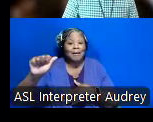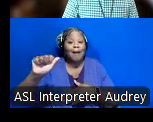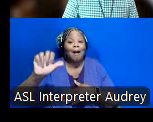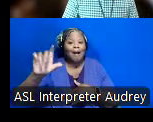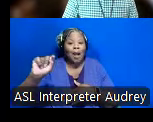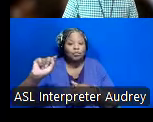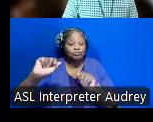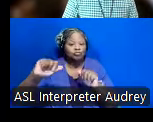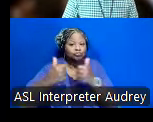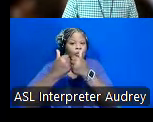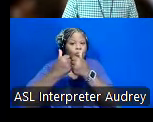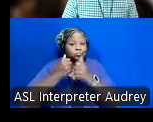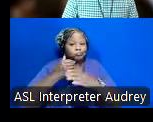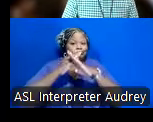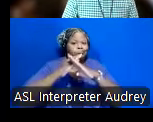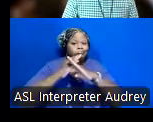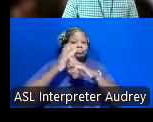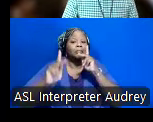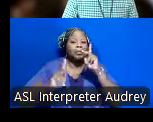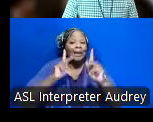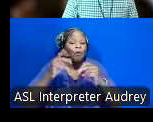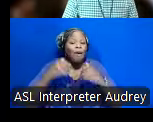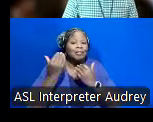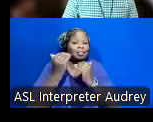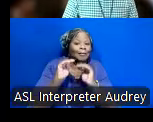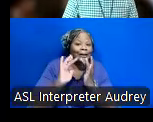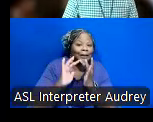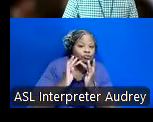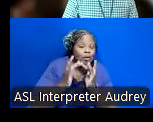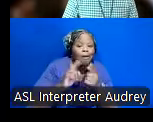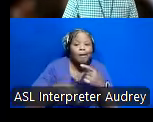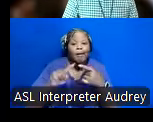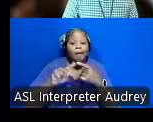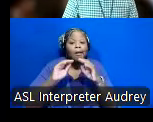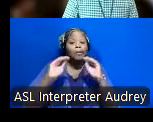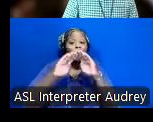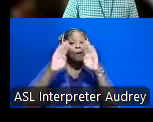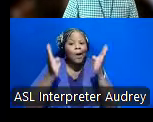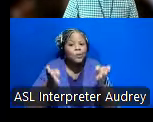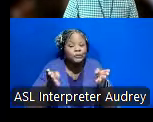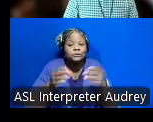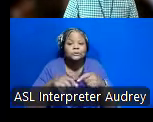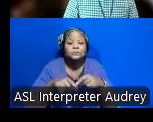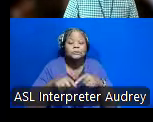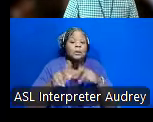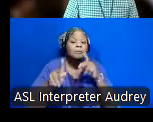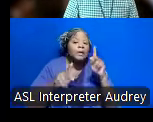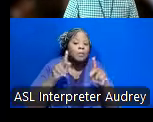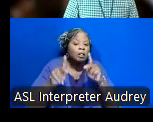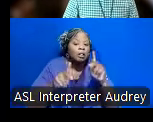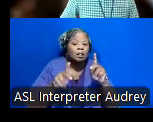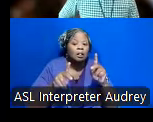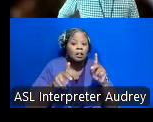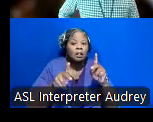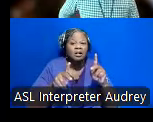lot of challenges for people with limited access to internet, unstably housed people, people who just